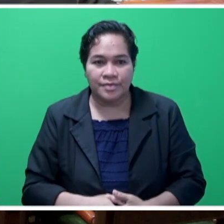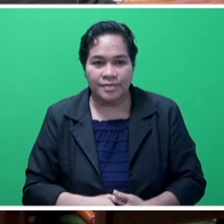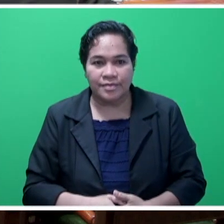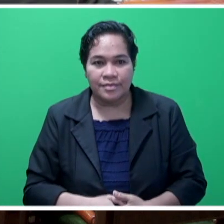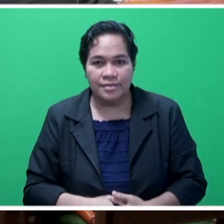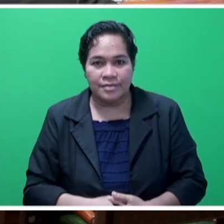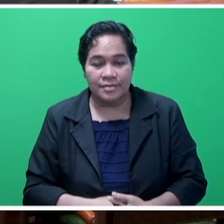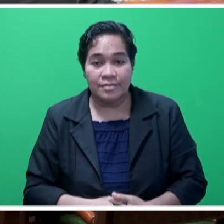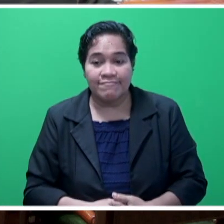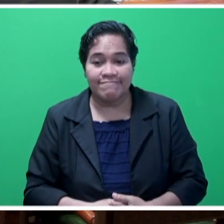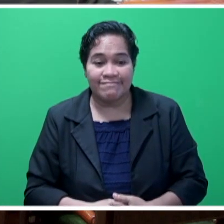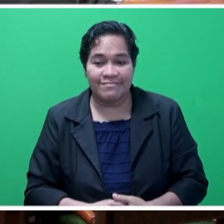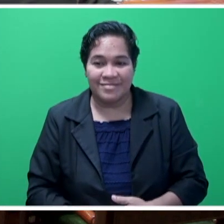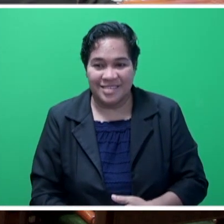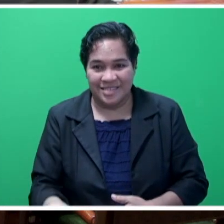Minister, you have the floor.